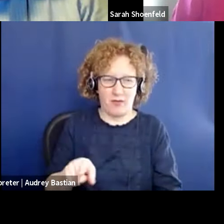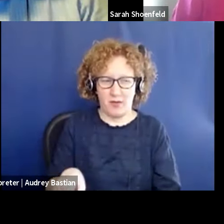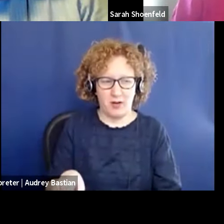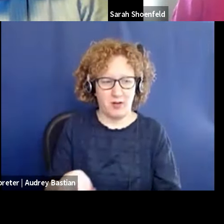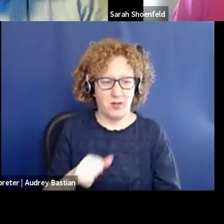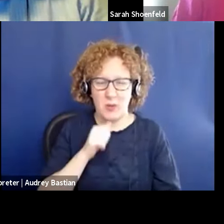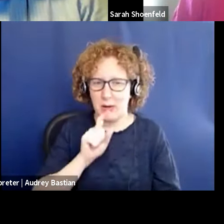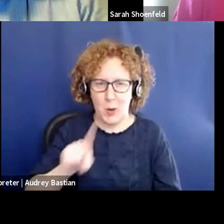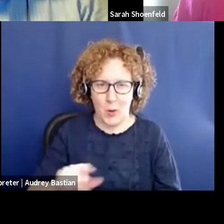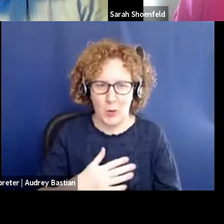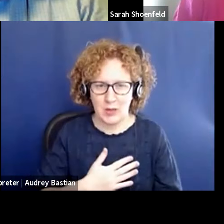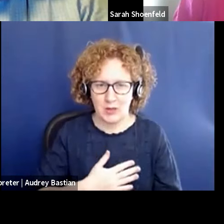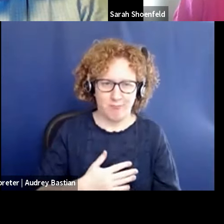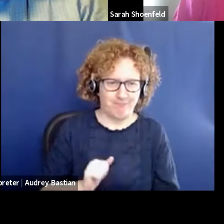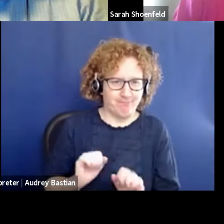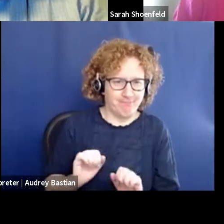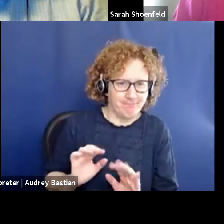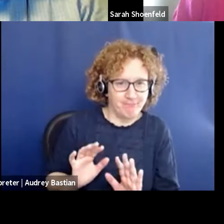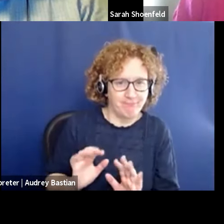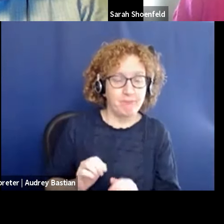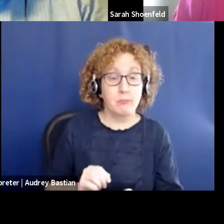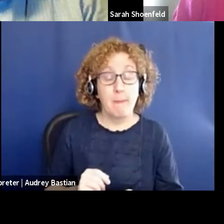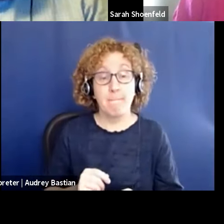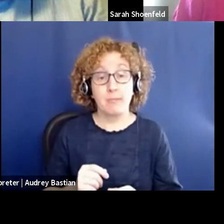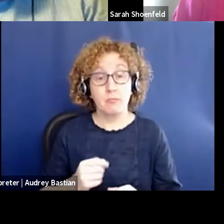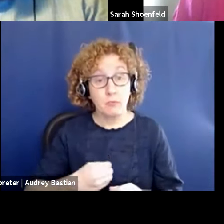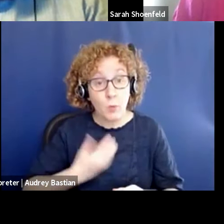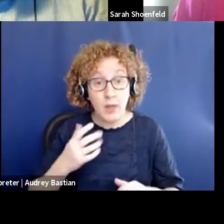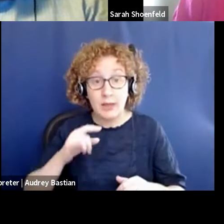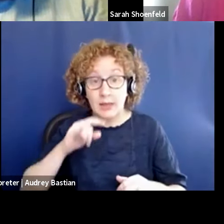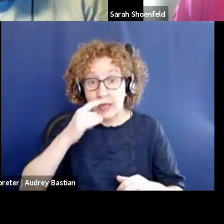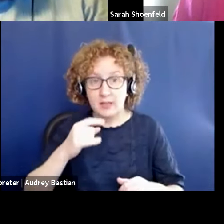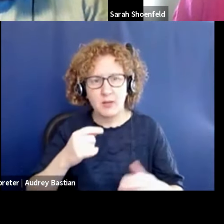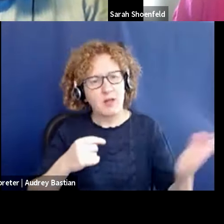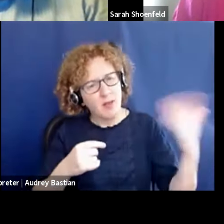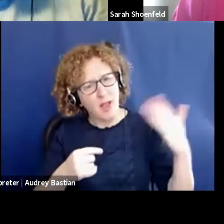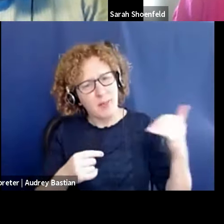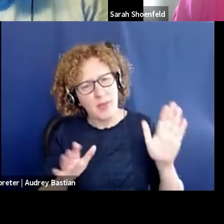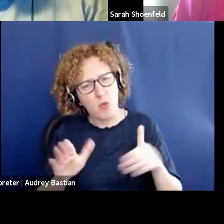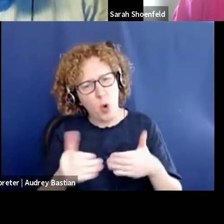But what would happen is the white kids would start calling us into that room.